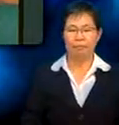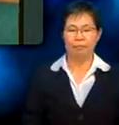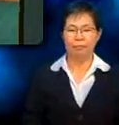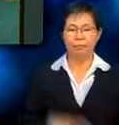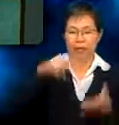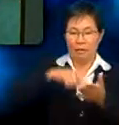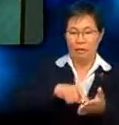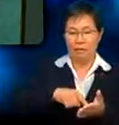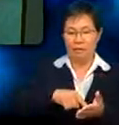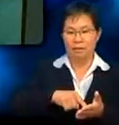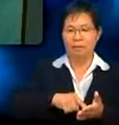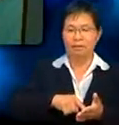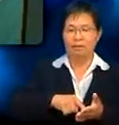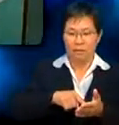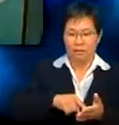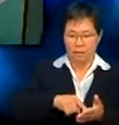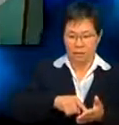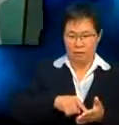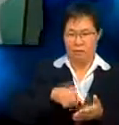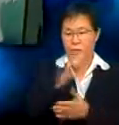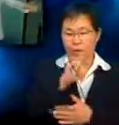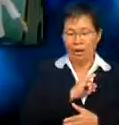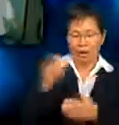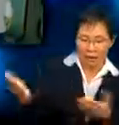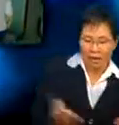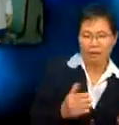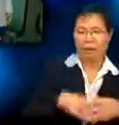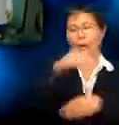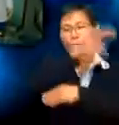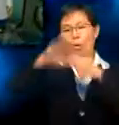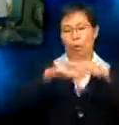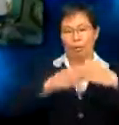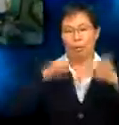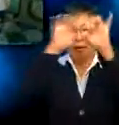This is where I carry out all my experiments.